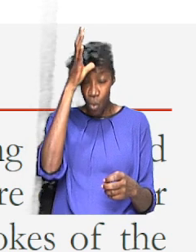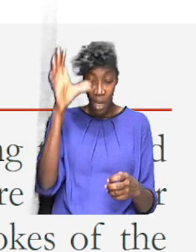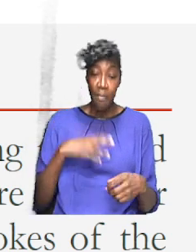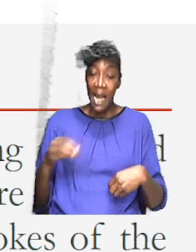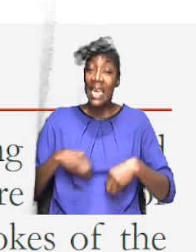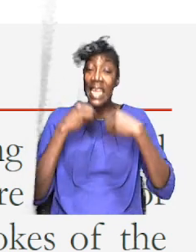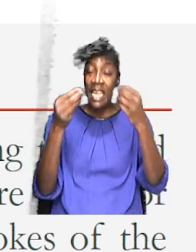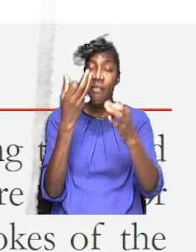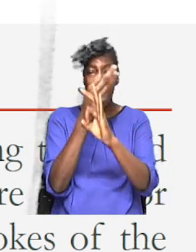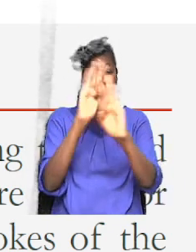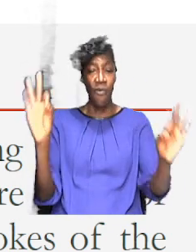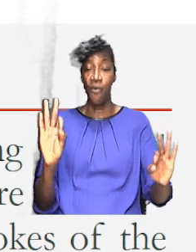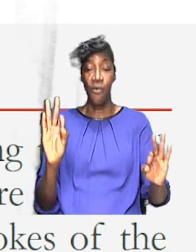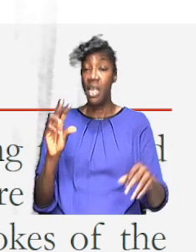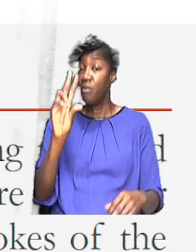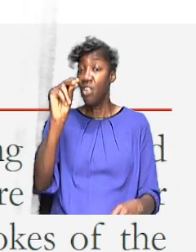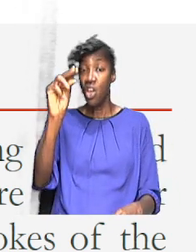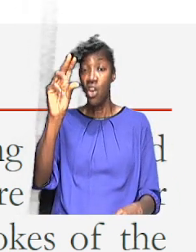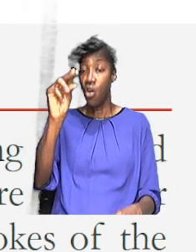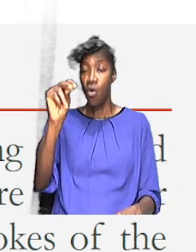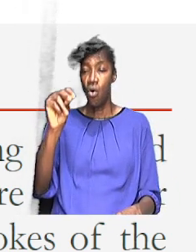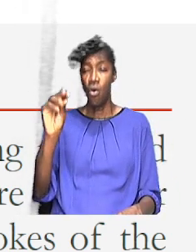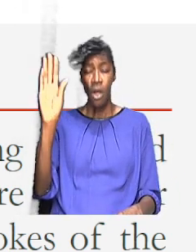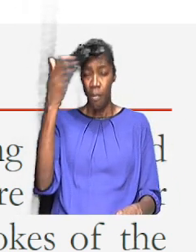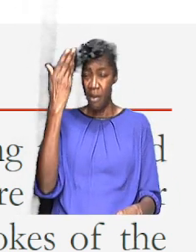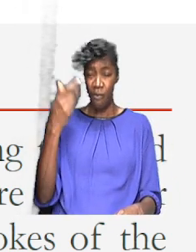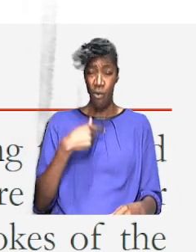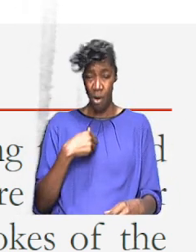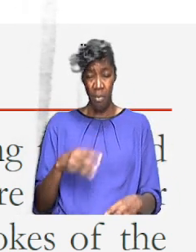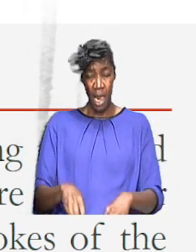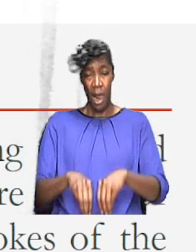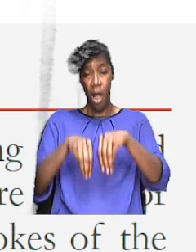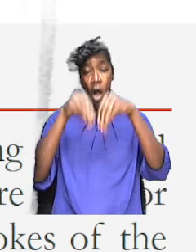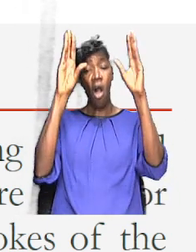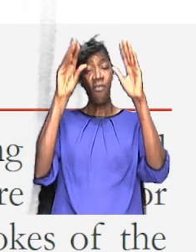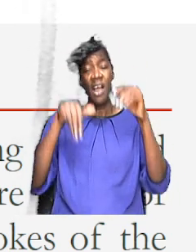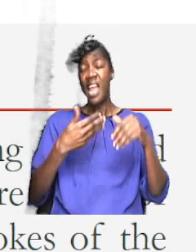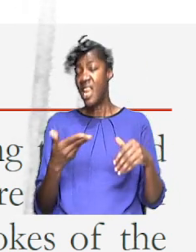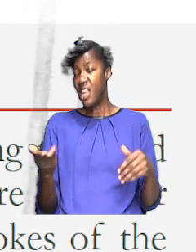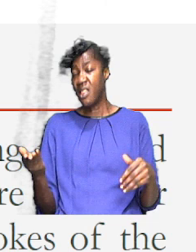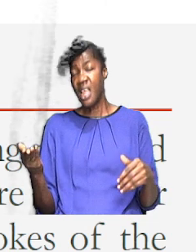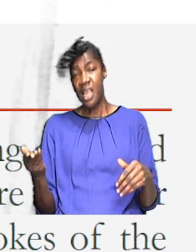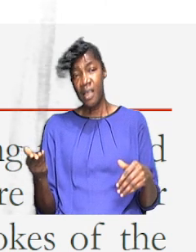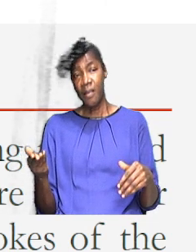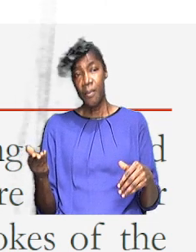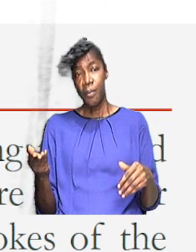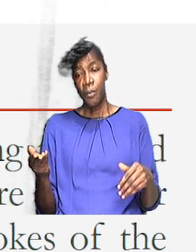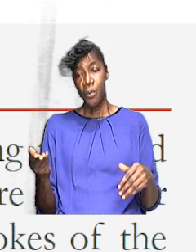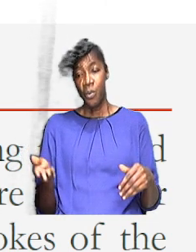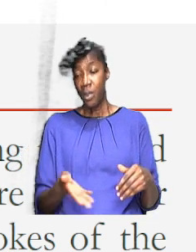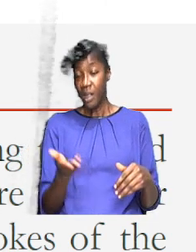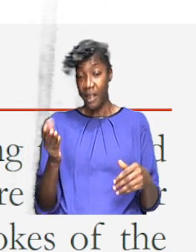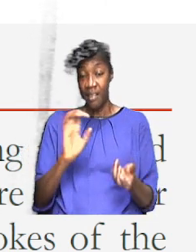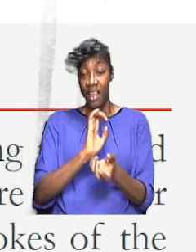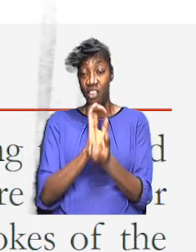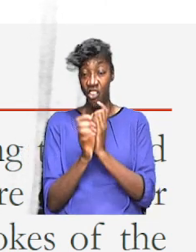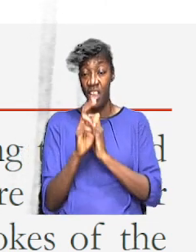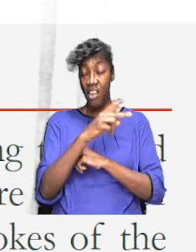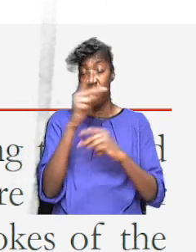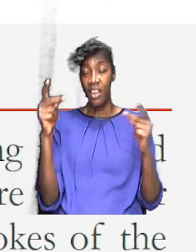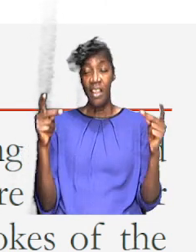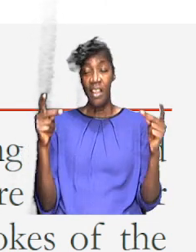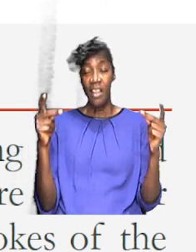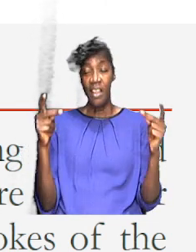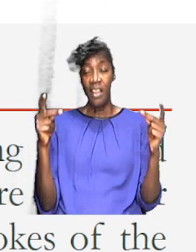free, he decided, look here, before I offer anything on this, before I change this place from a